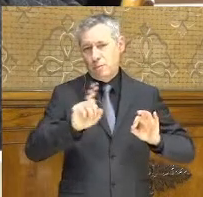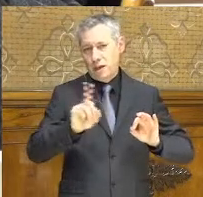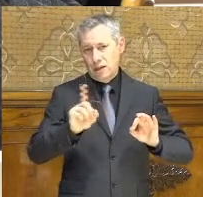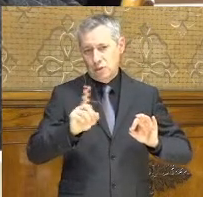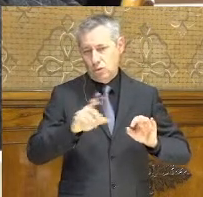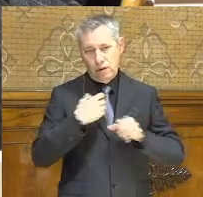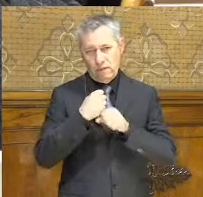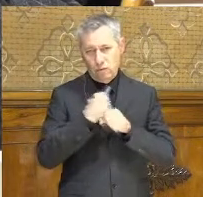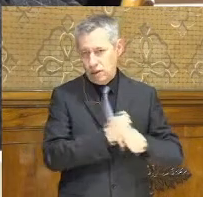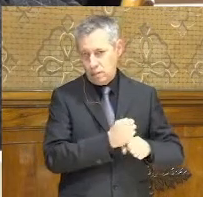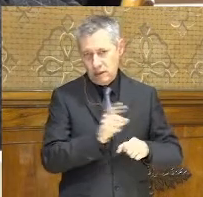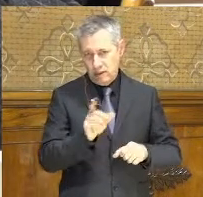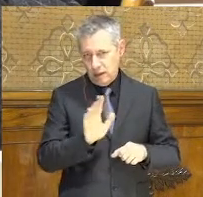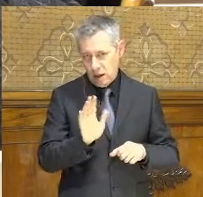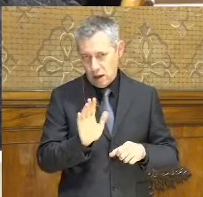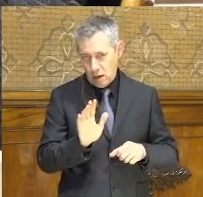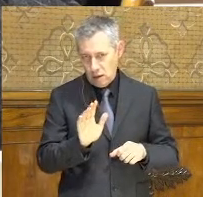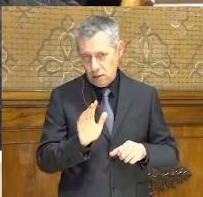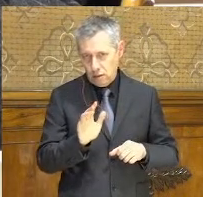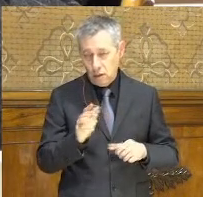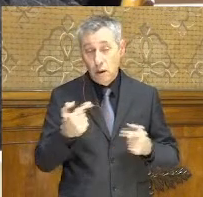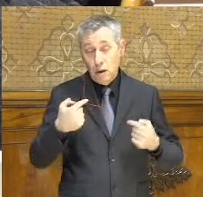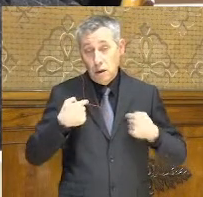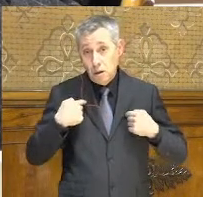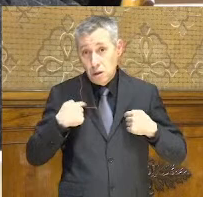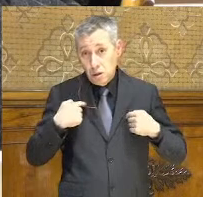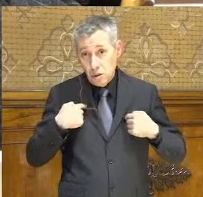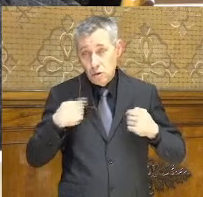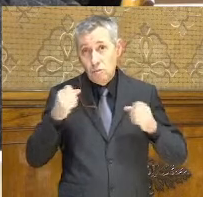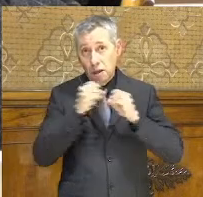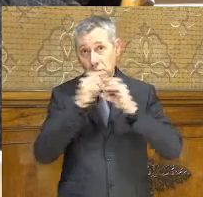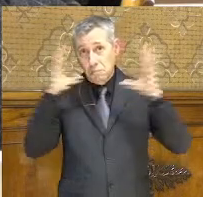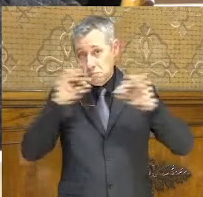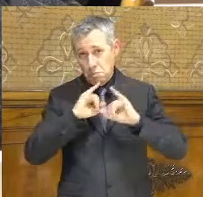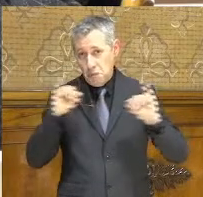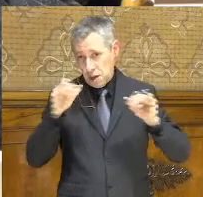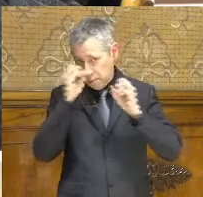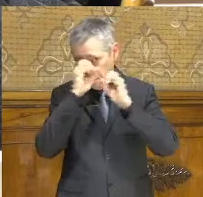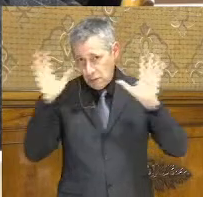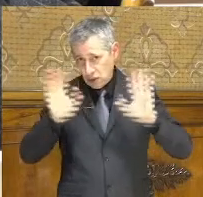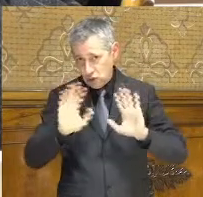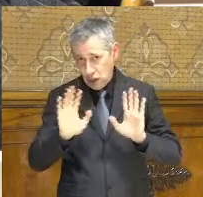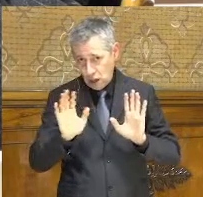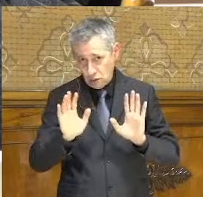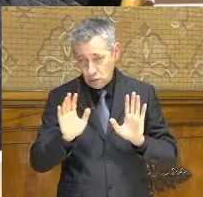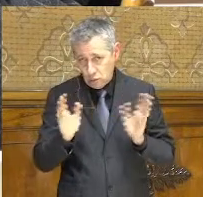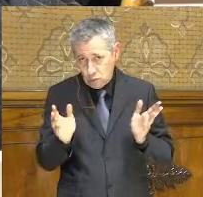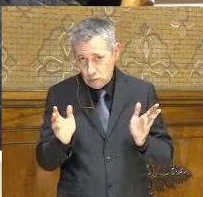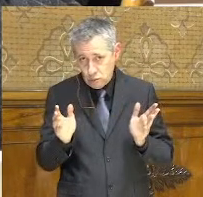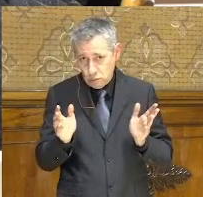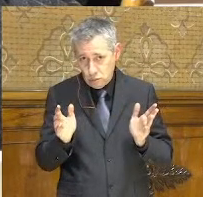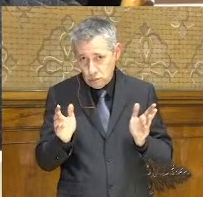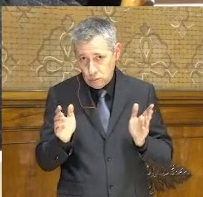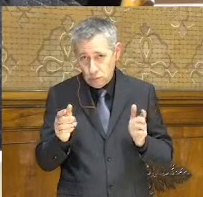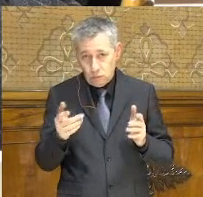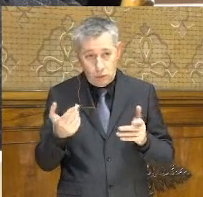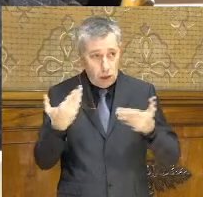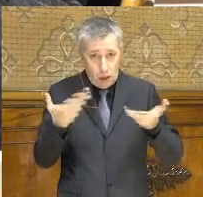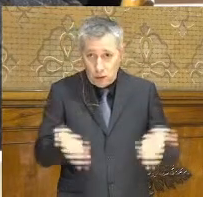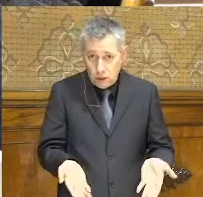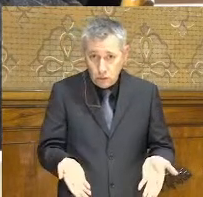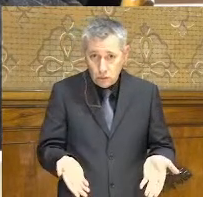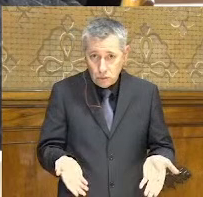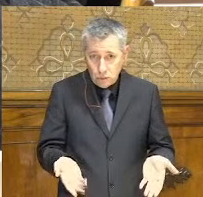and I never knew that I was going to go there. And so I was very unprepared, completely